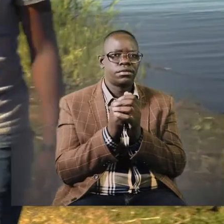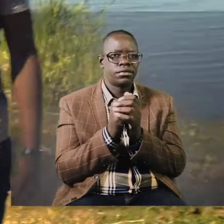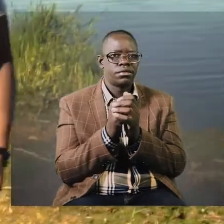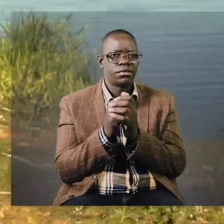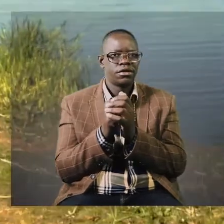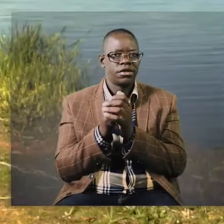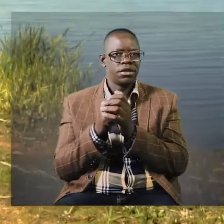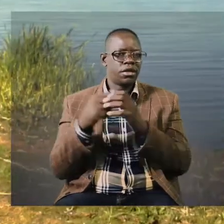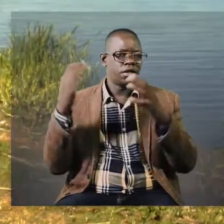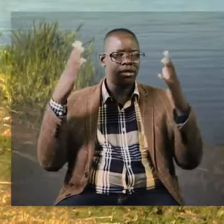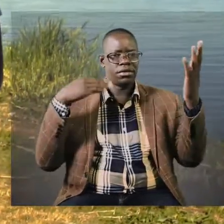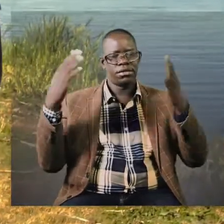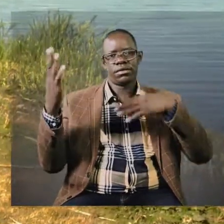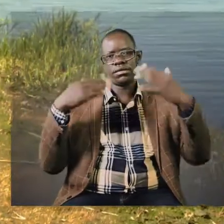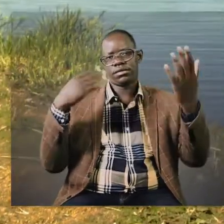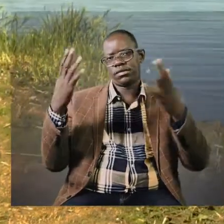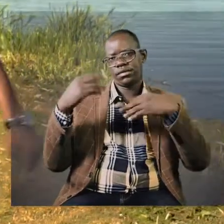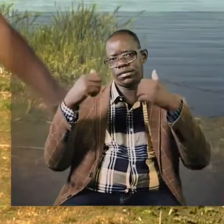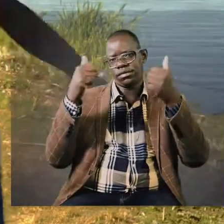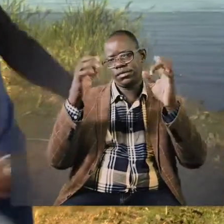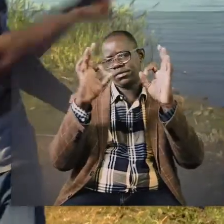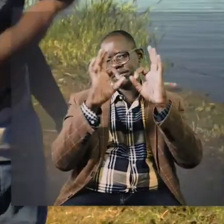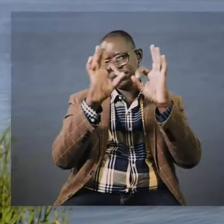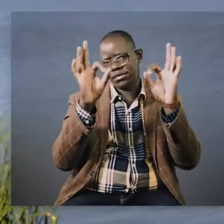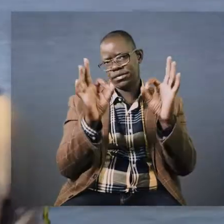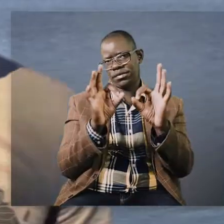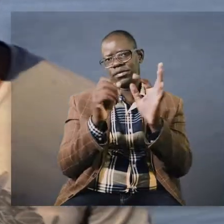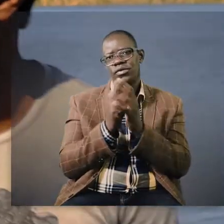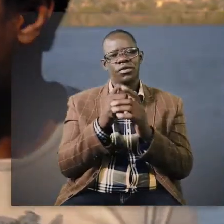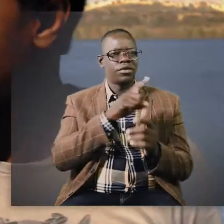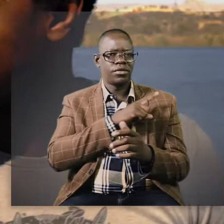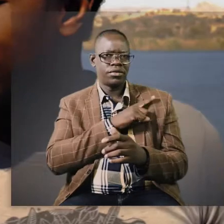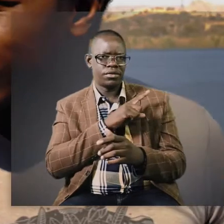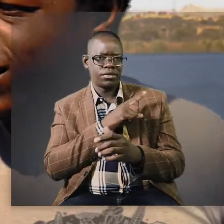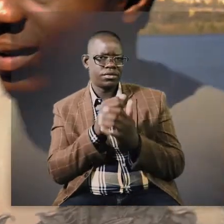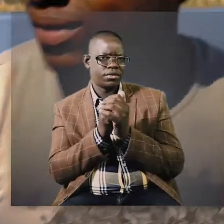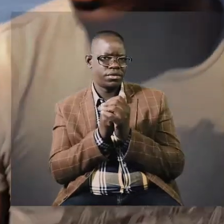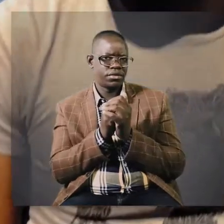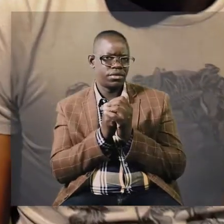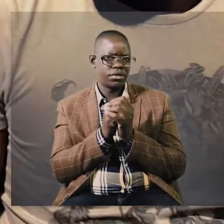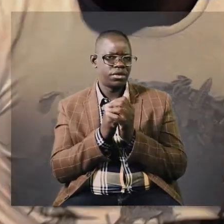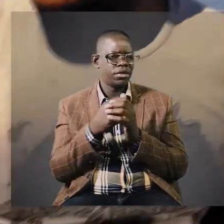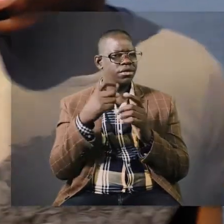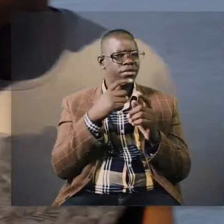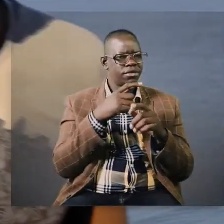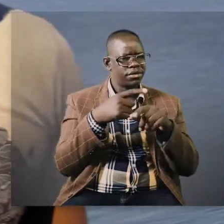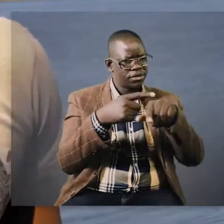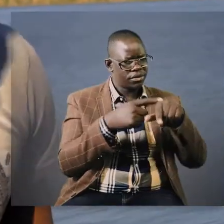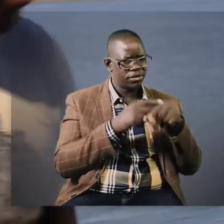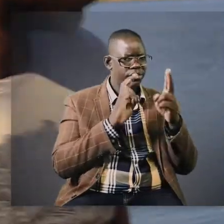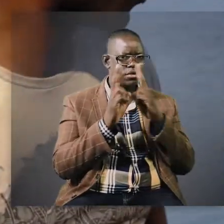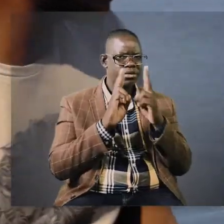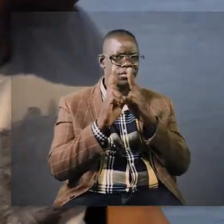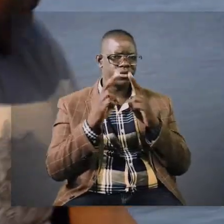This is so refreshing, you know? Right, I needed this to clear my mind. Why? I had a chat with Lynn yesterday about HIV